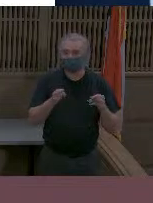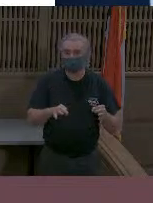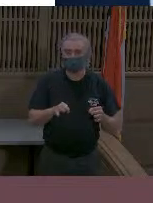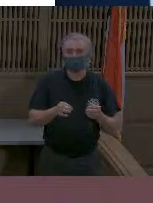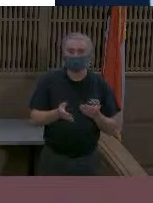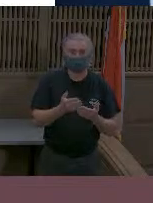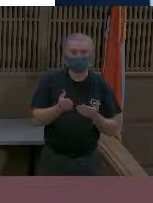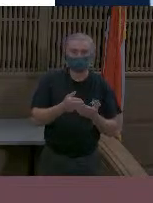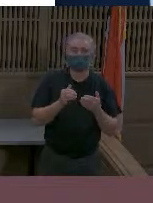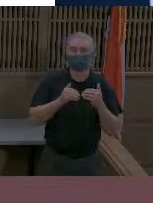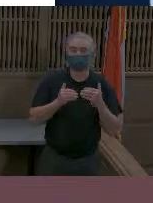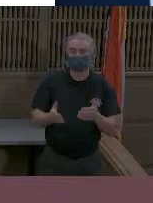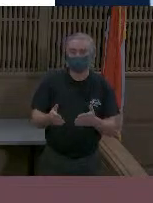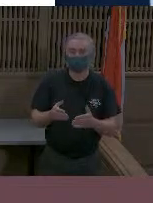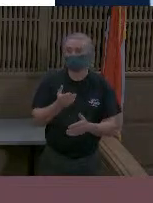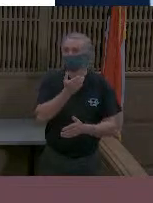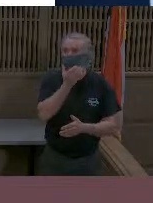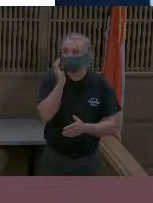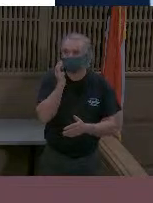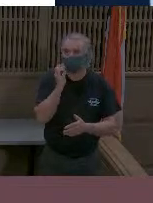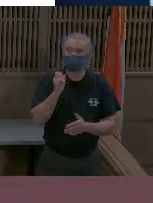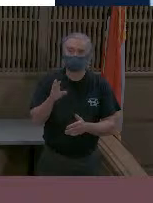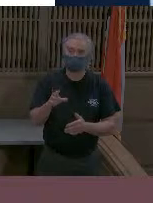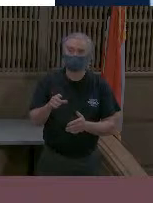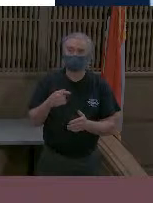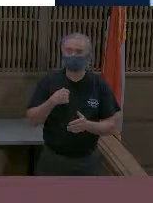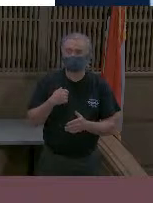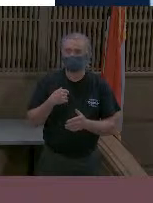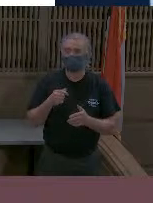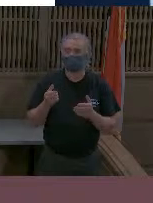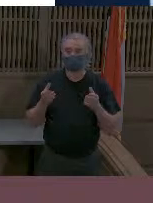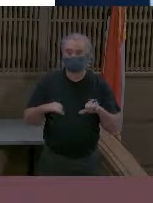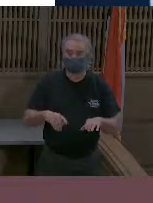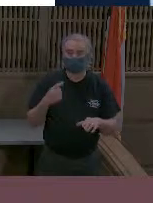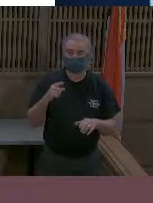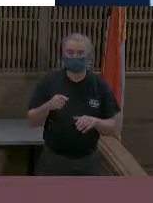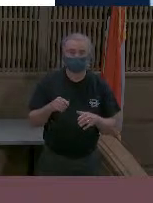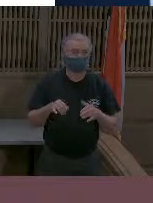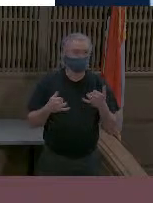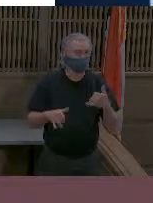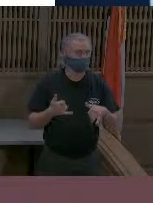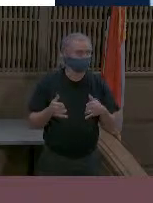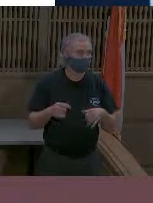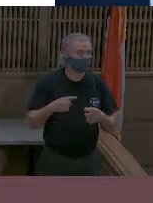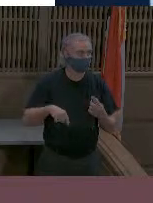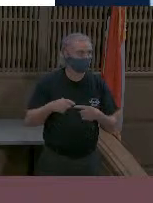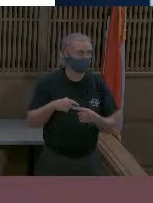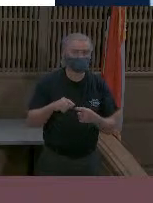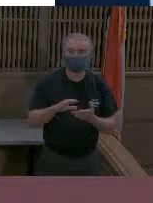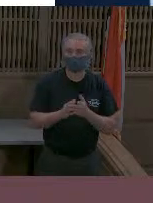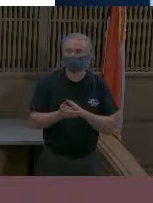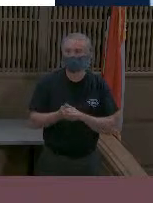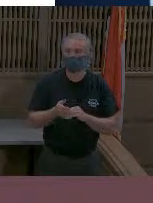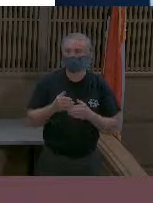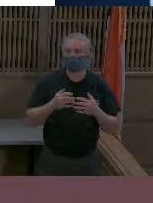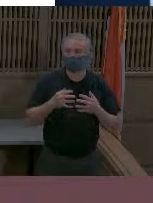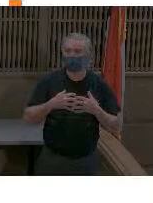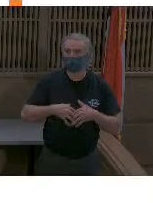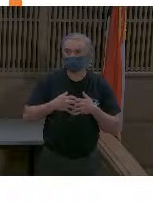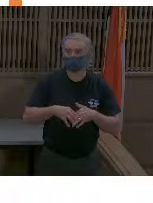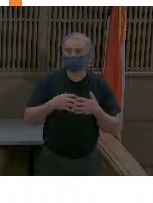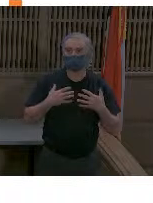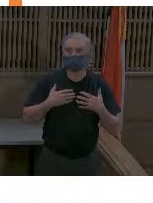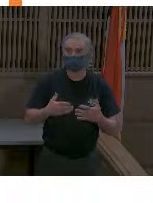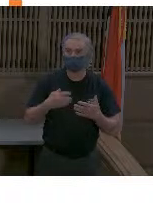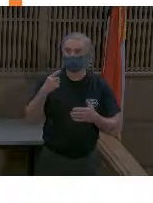simple just go and wear a mask, or whether do I wind up taking a chance playing Russian roulette? I might wind up on the ventilator by getting this virus.